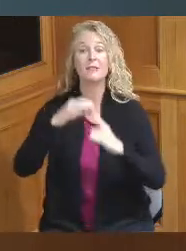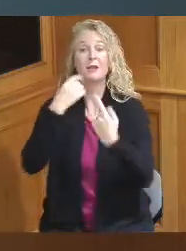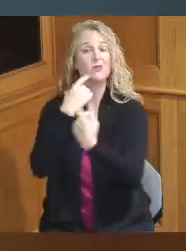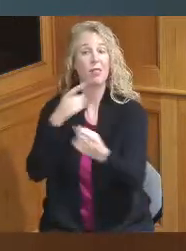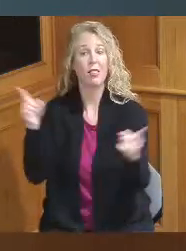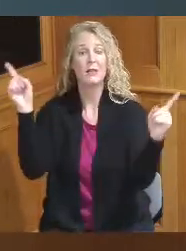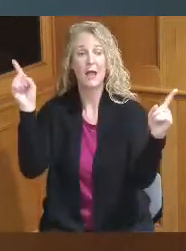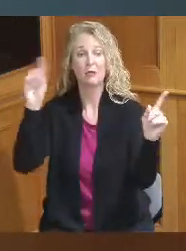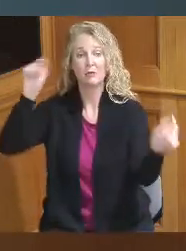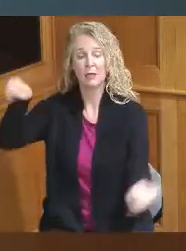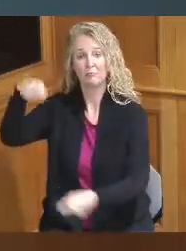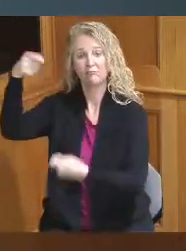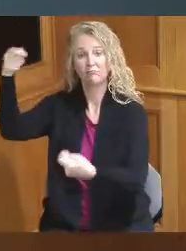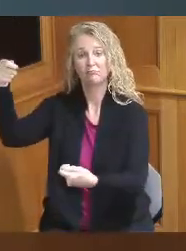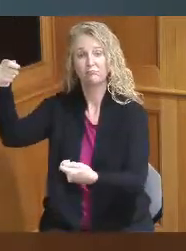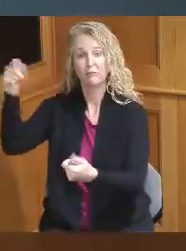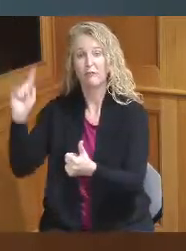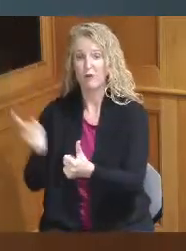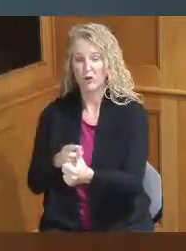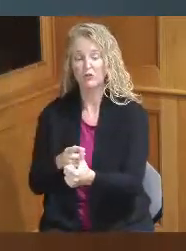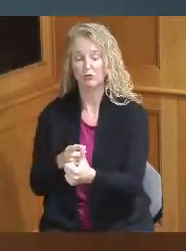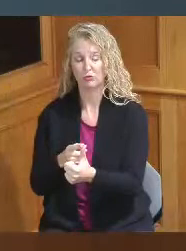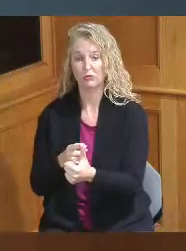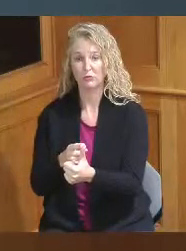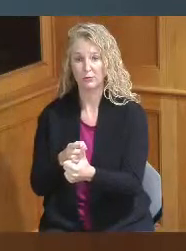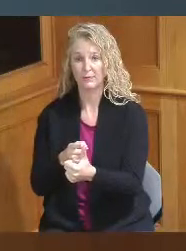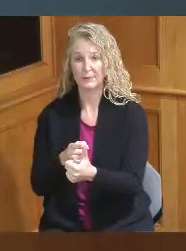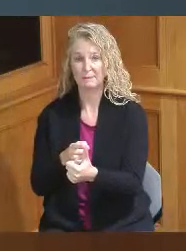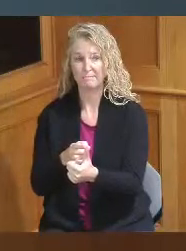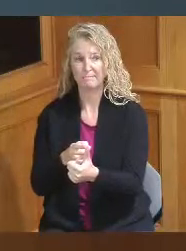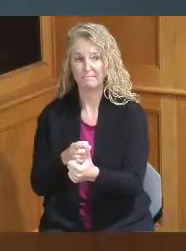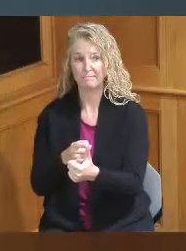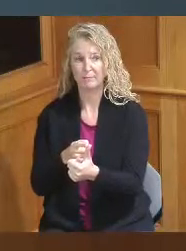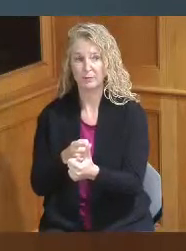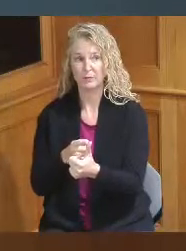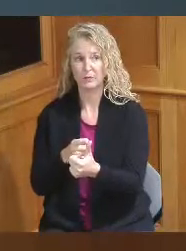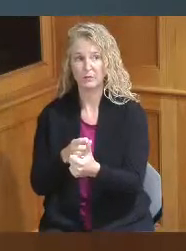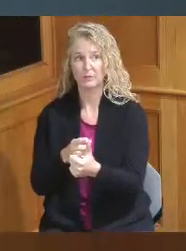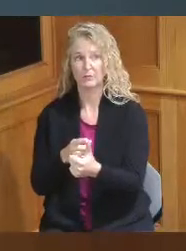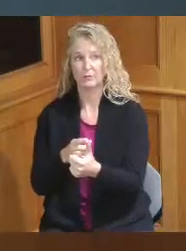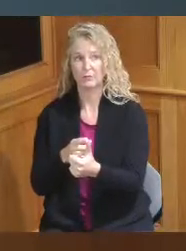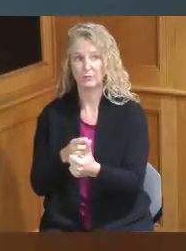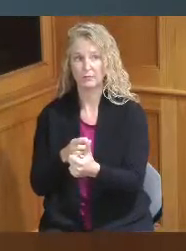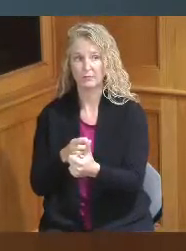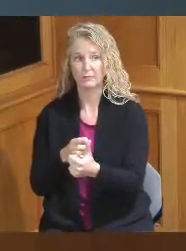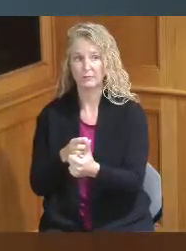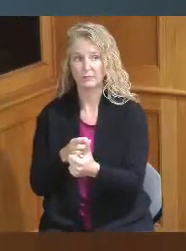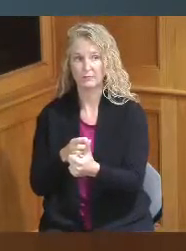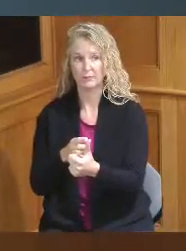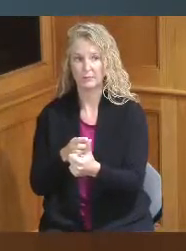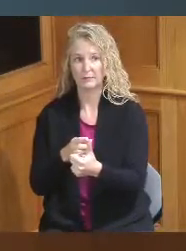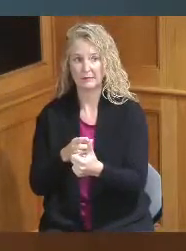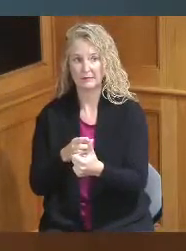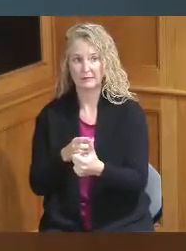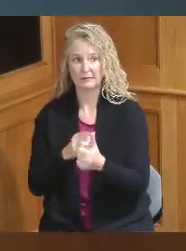do first for, and I'll pass you here. This is mine, but I'll let you use. All